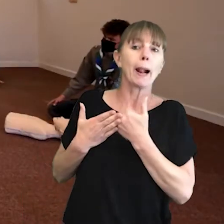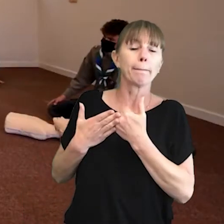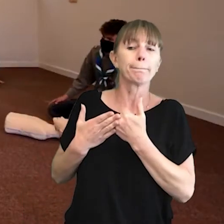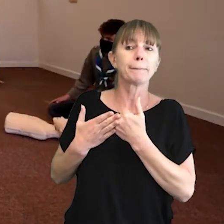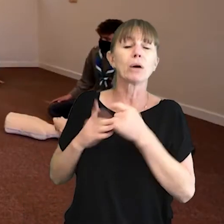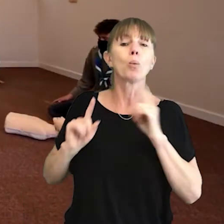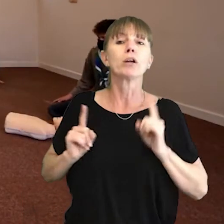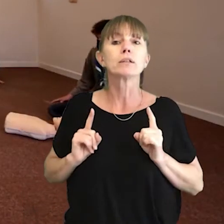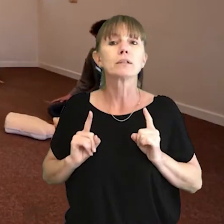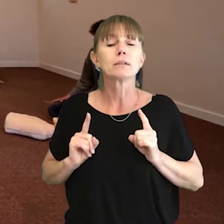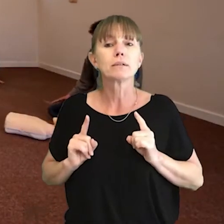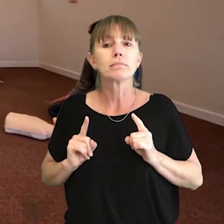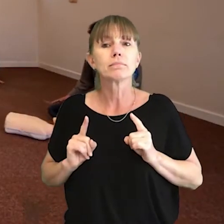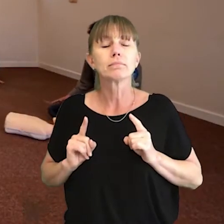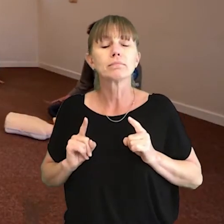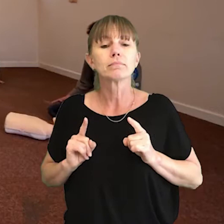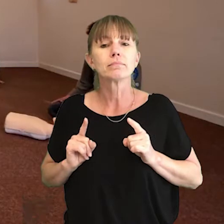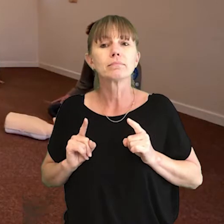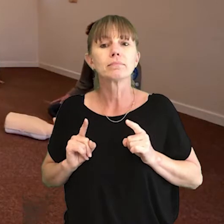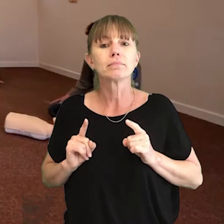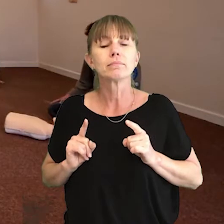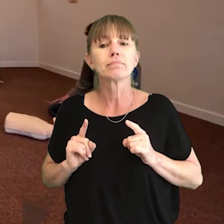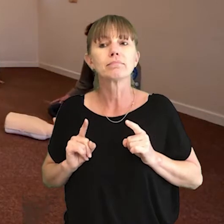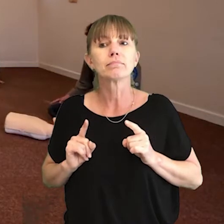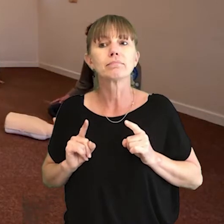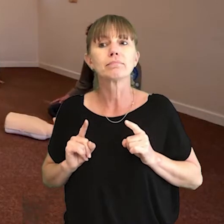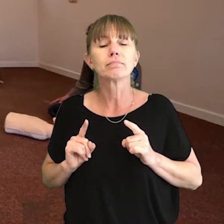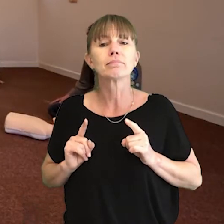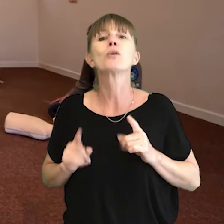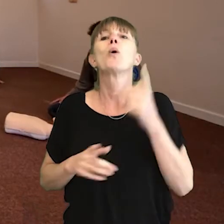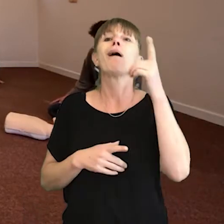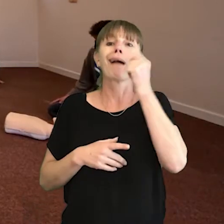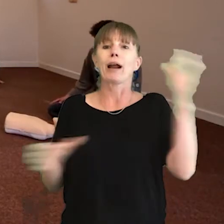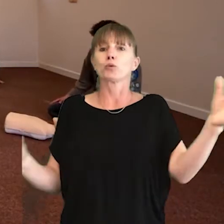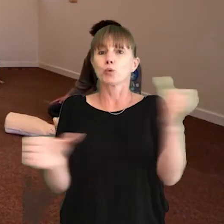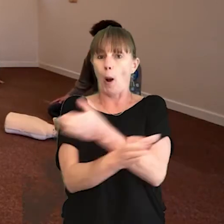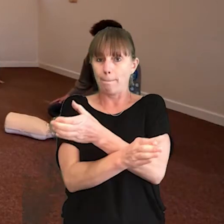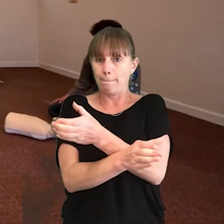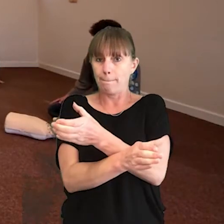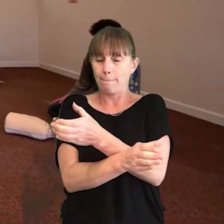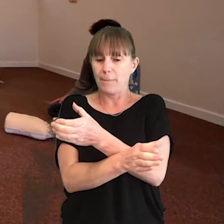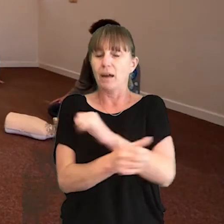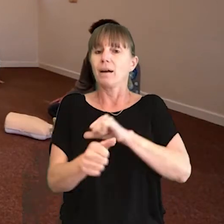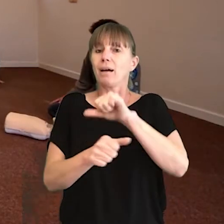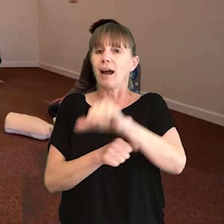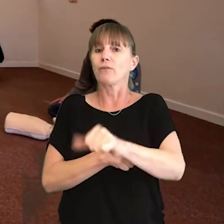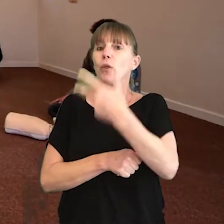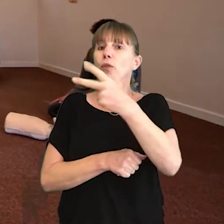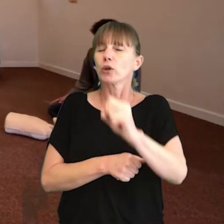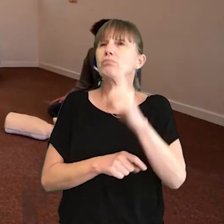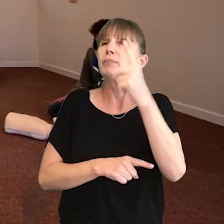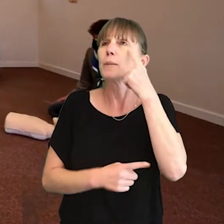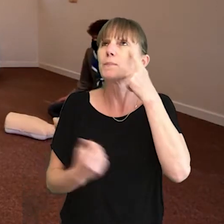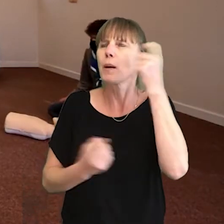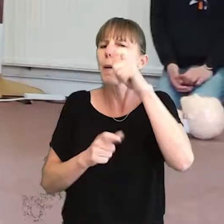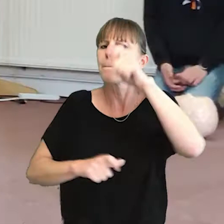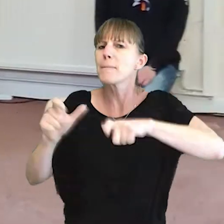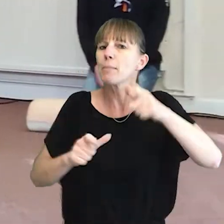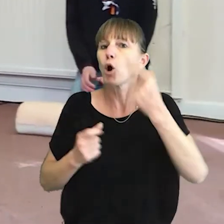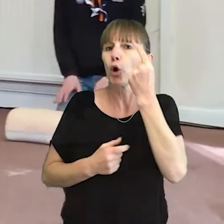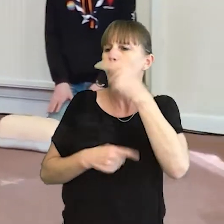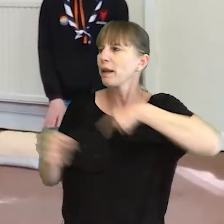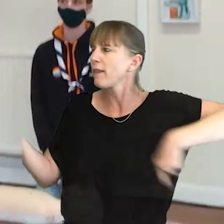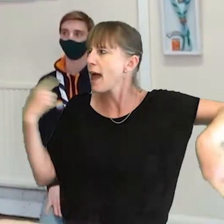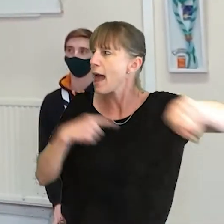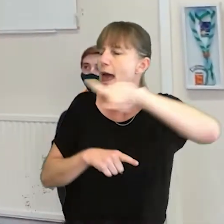with? You can swap out after each cycle. You can swap, but I'm thinking with people that could be around